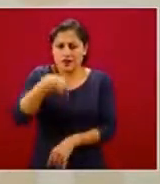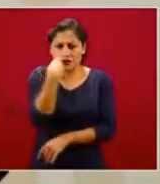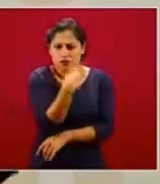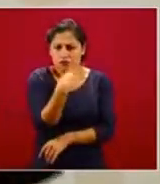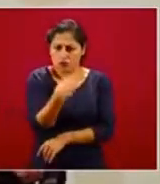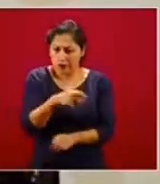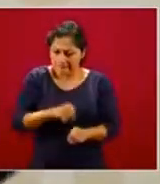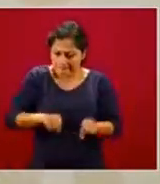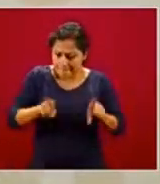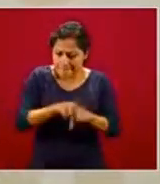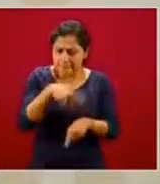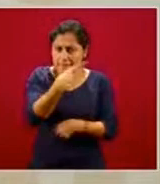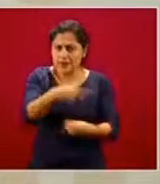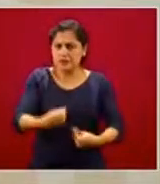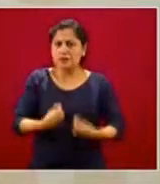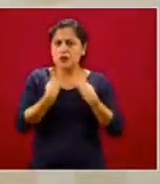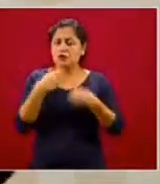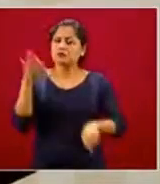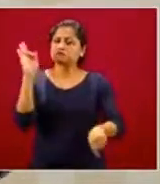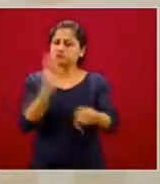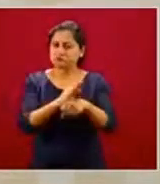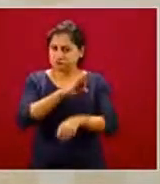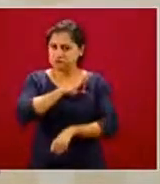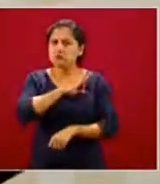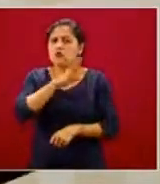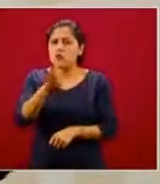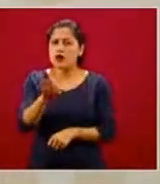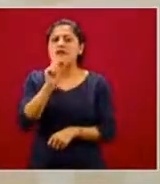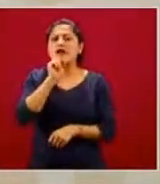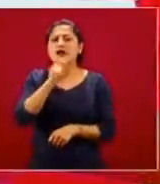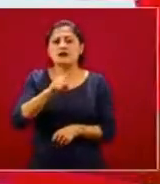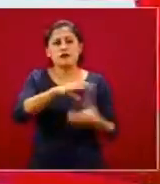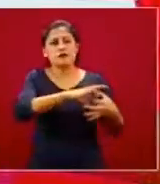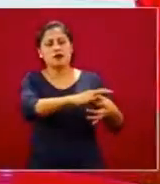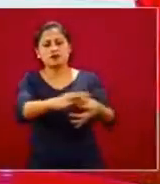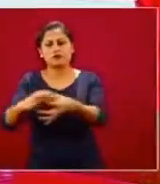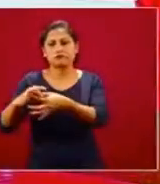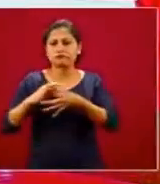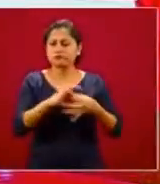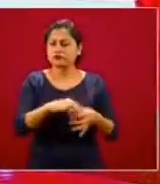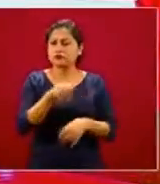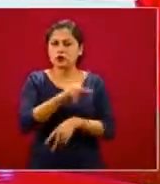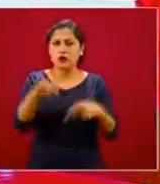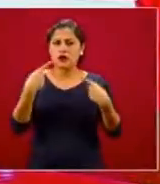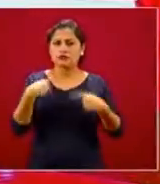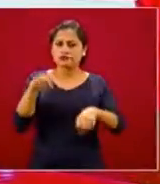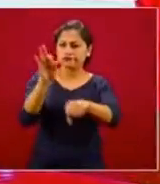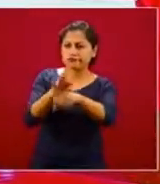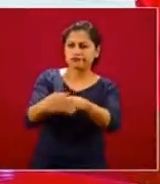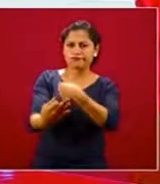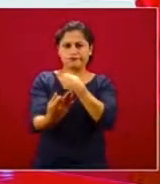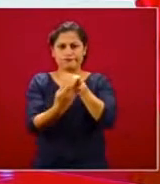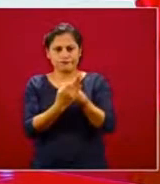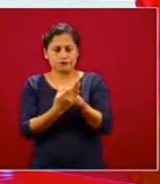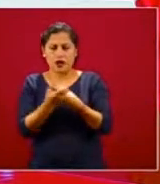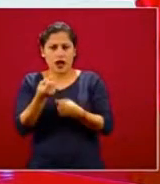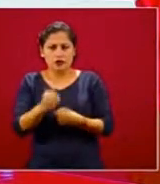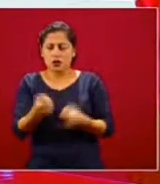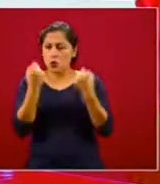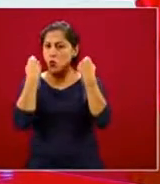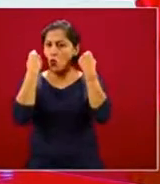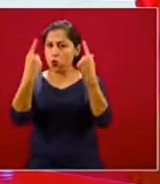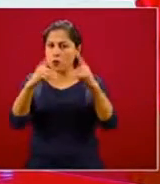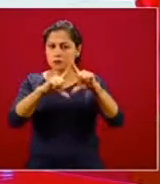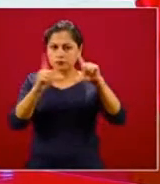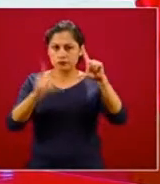protegerse a sí mismos make healthy y decisions and además protect ejercer themselves. la solidaridad con And la of course, colectividad, como their de manera ejemplar solidarity lo ha hecho el with pueblo their de México.